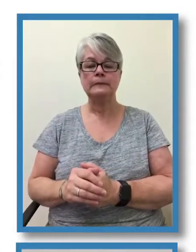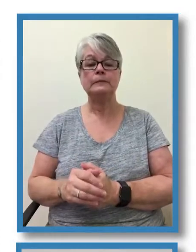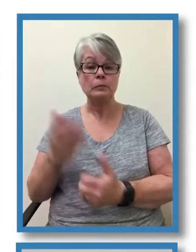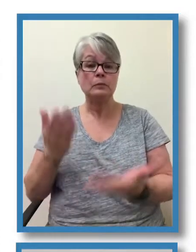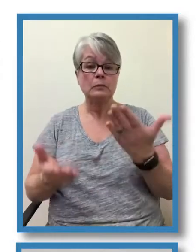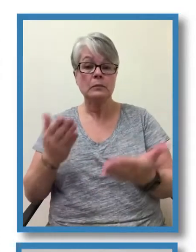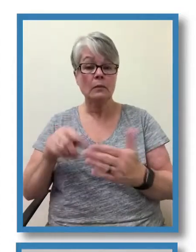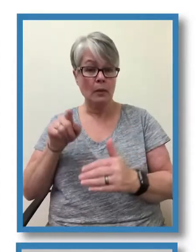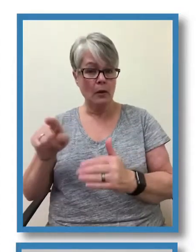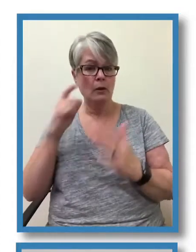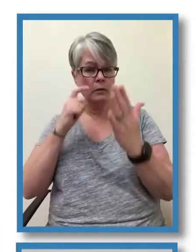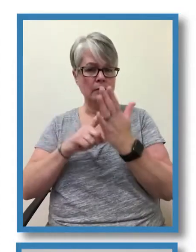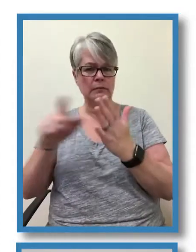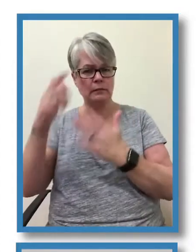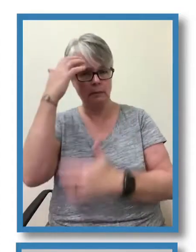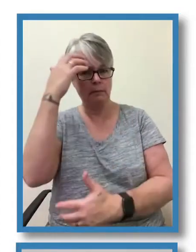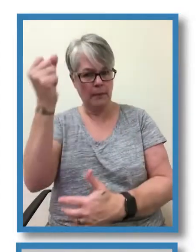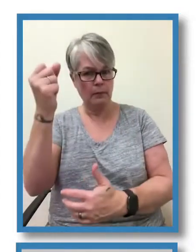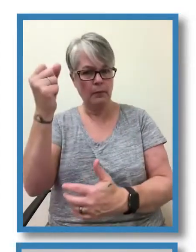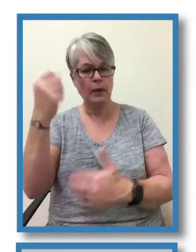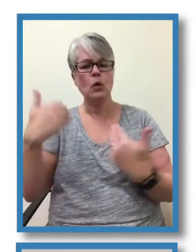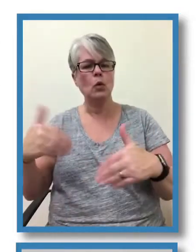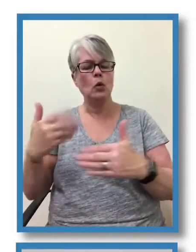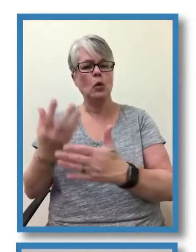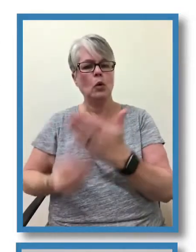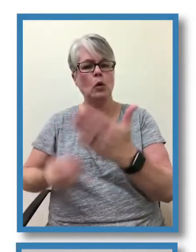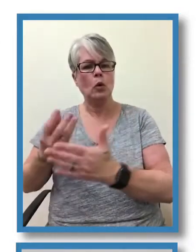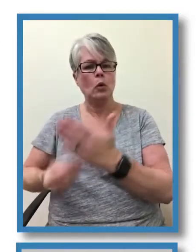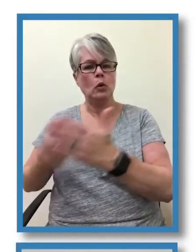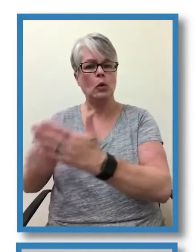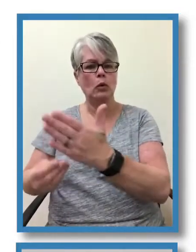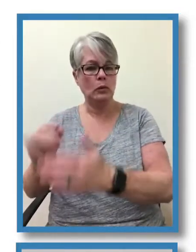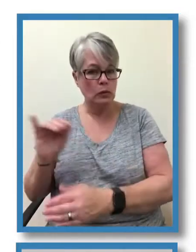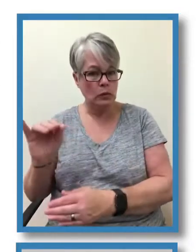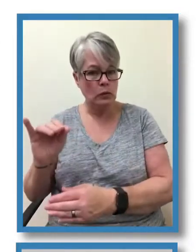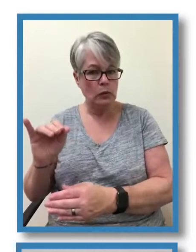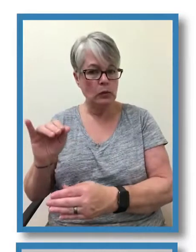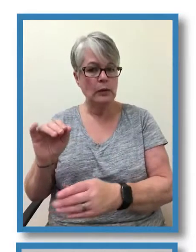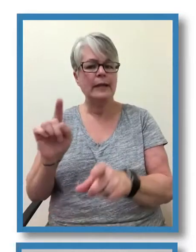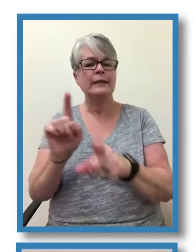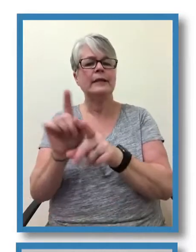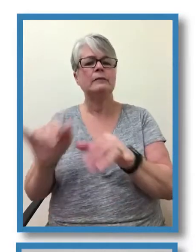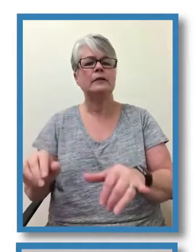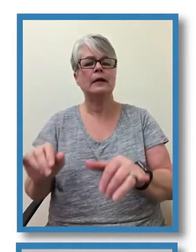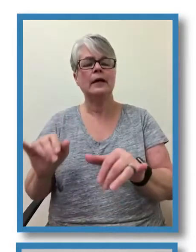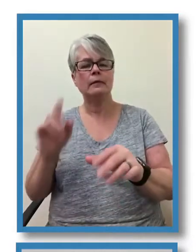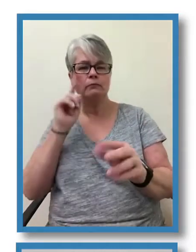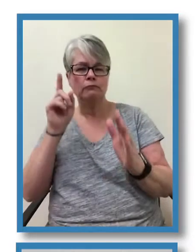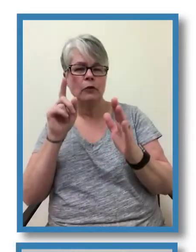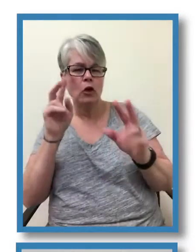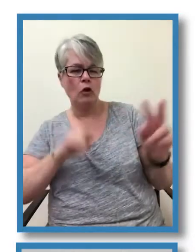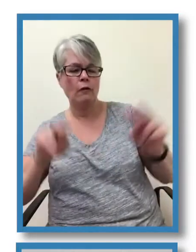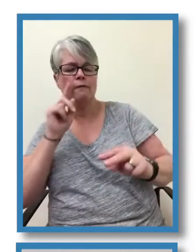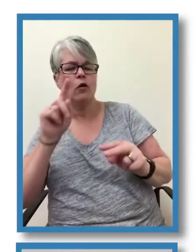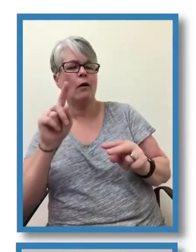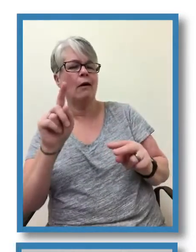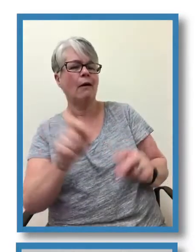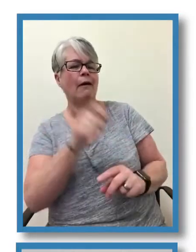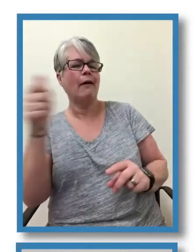So commonly a person with early dementia may also have word-finding